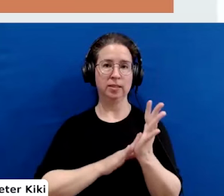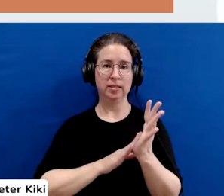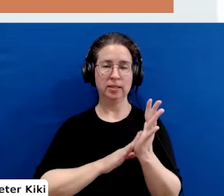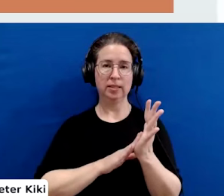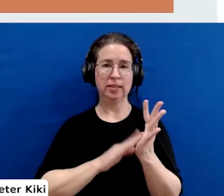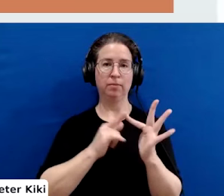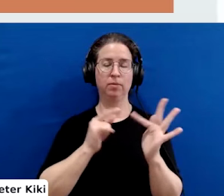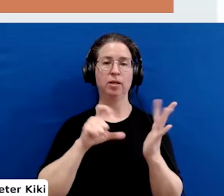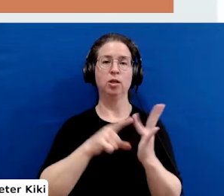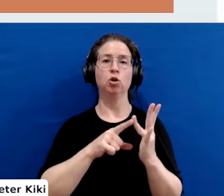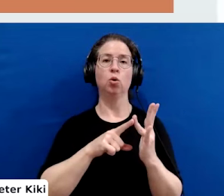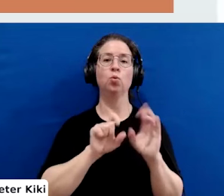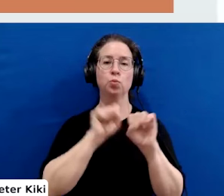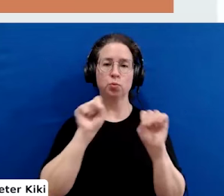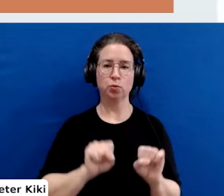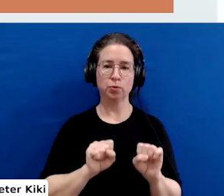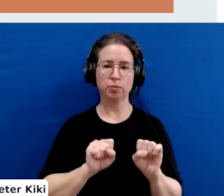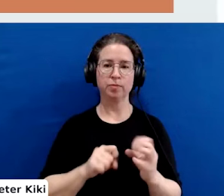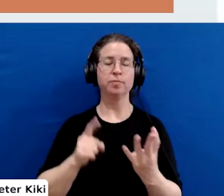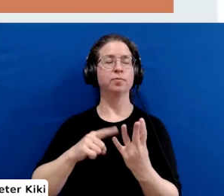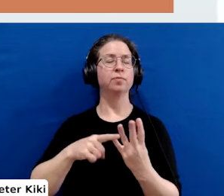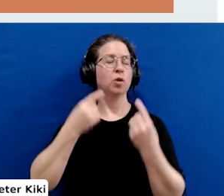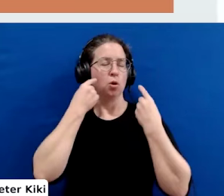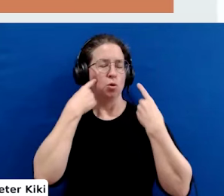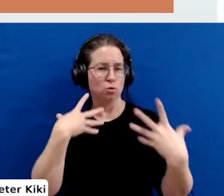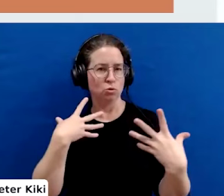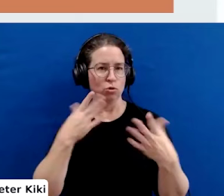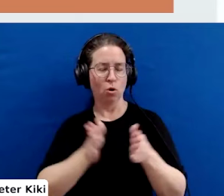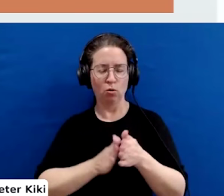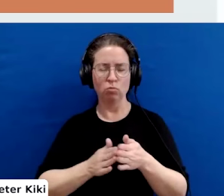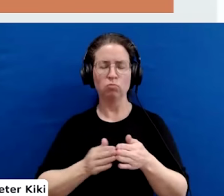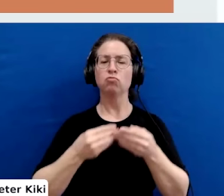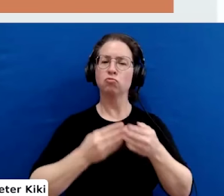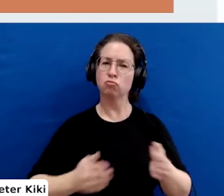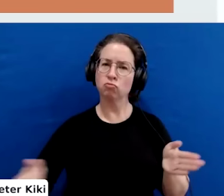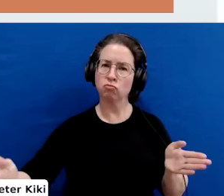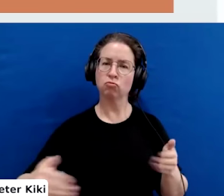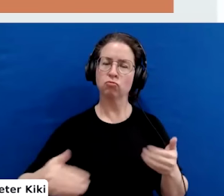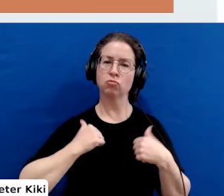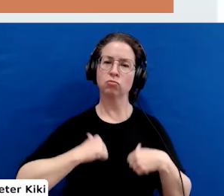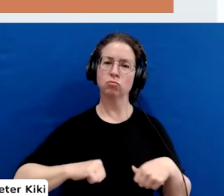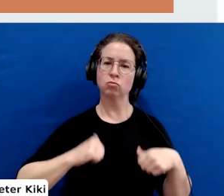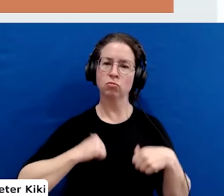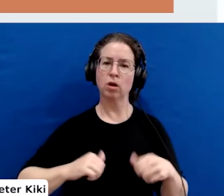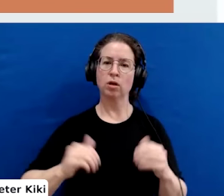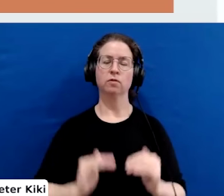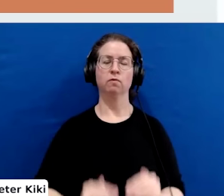and demonstrate best practice in long-term STEM equity program delivery.